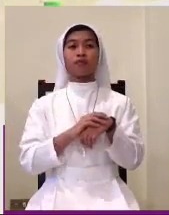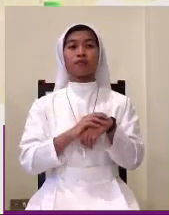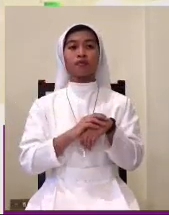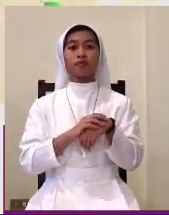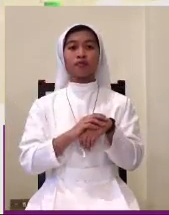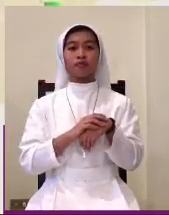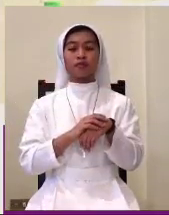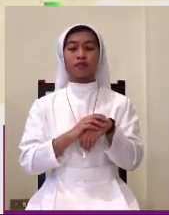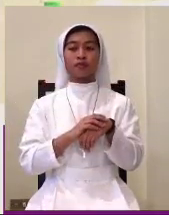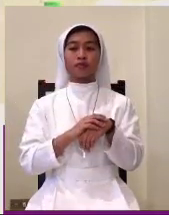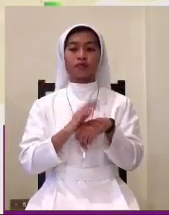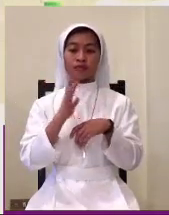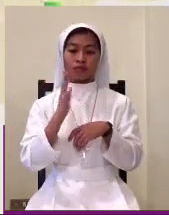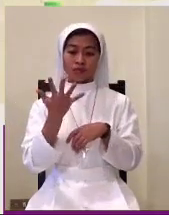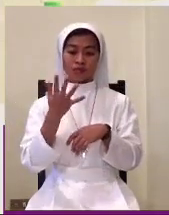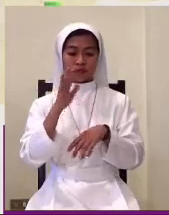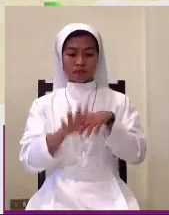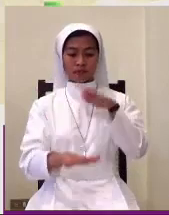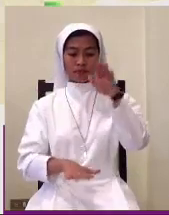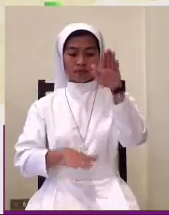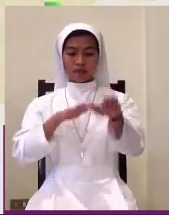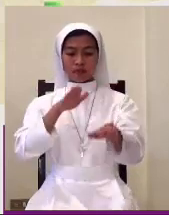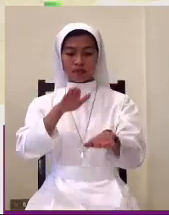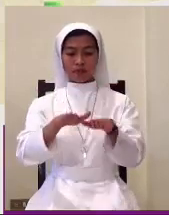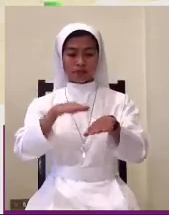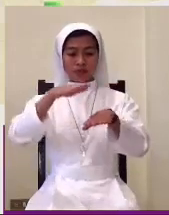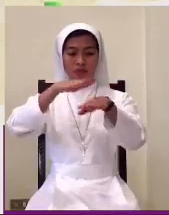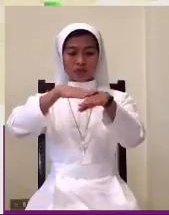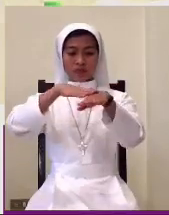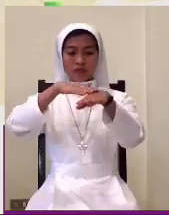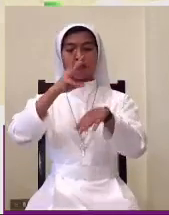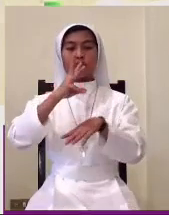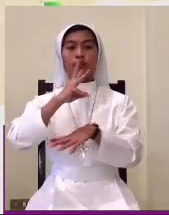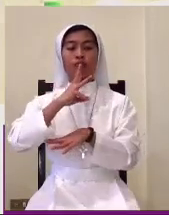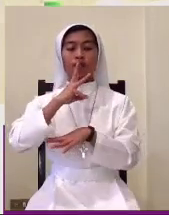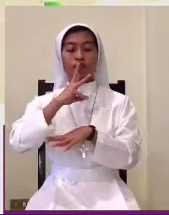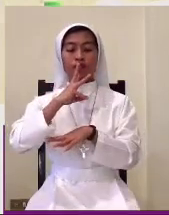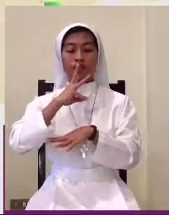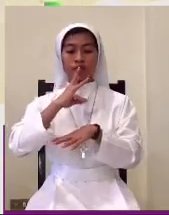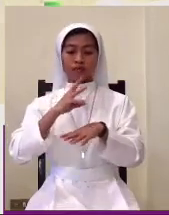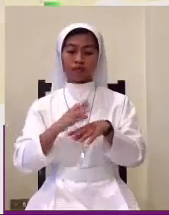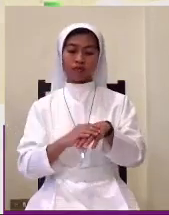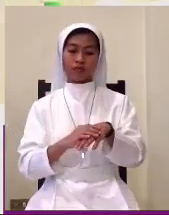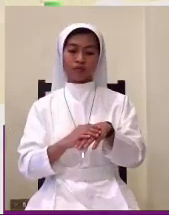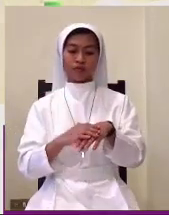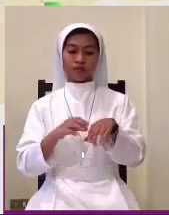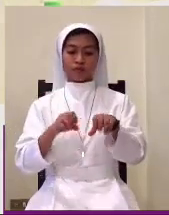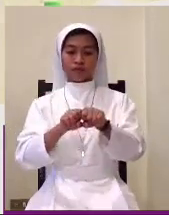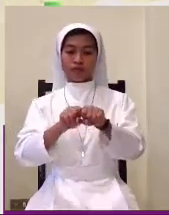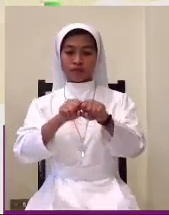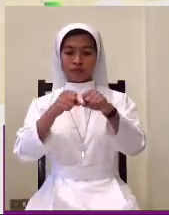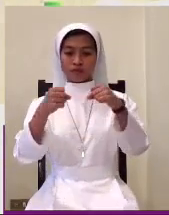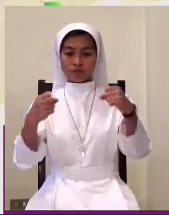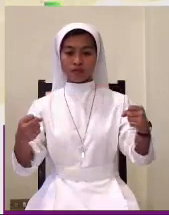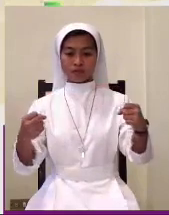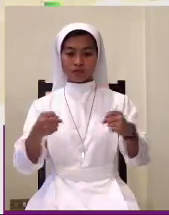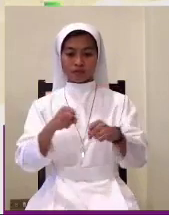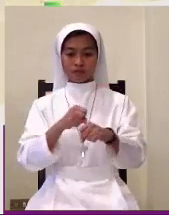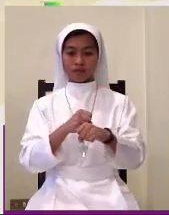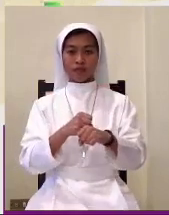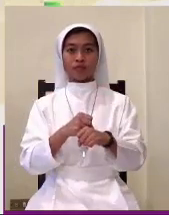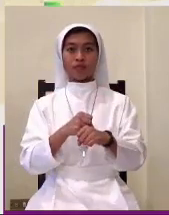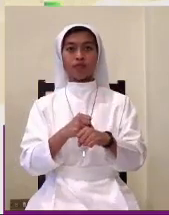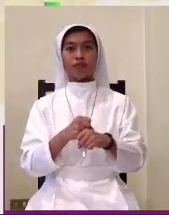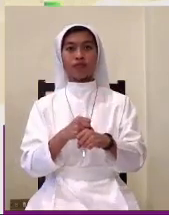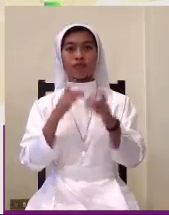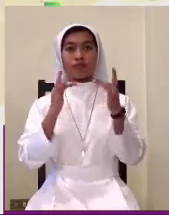when he walked over the water, when he multiplied the bread, which is the anticipation of the